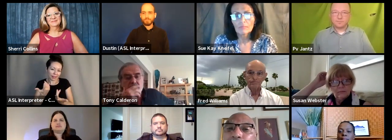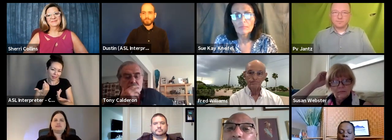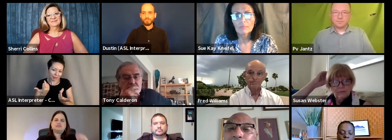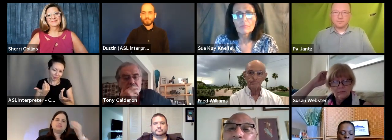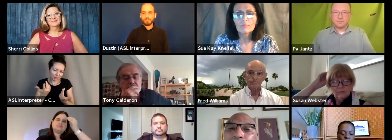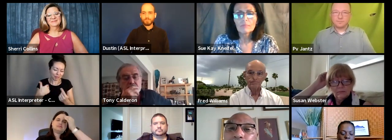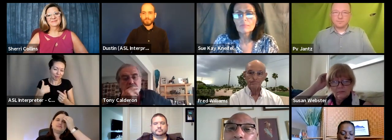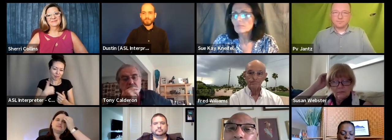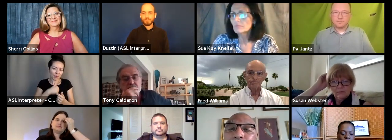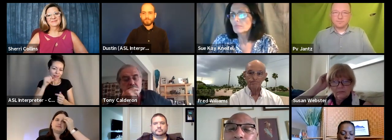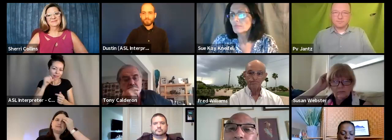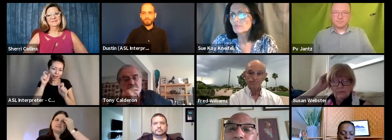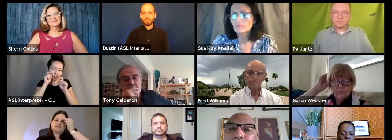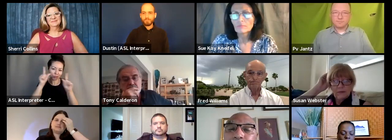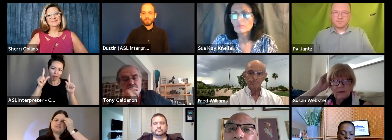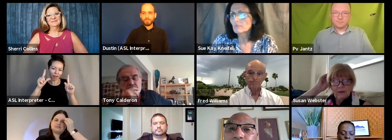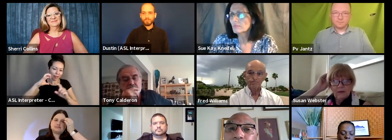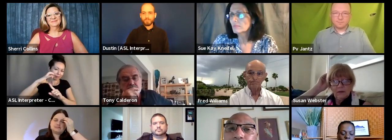wholeheartedly felt